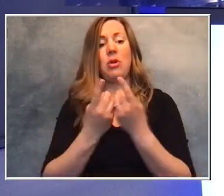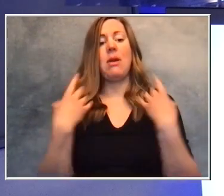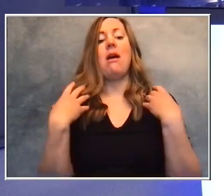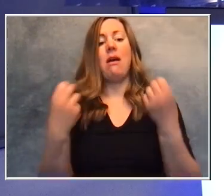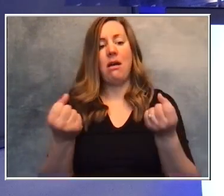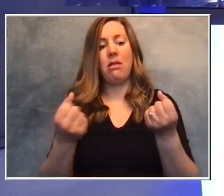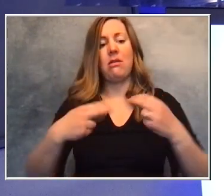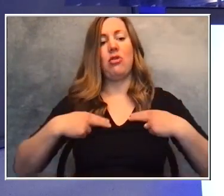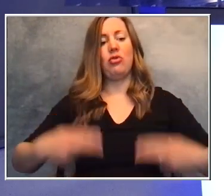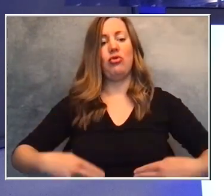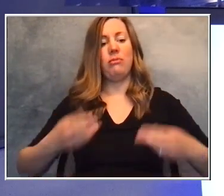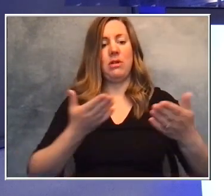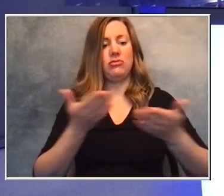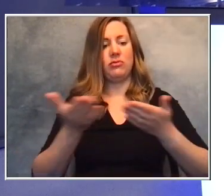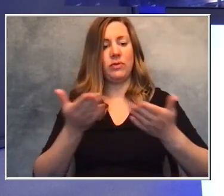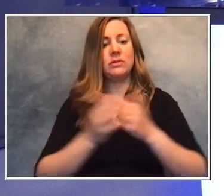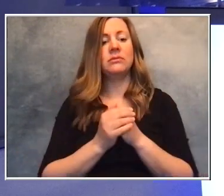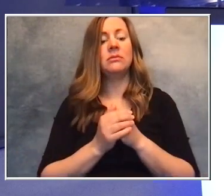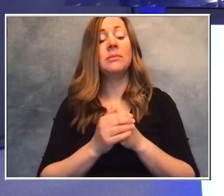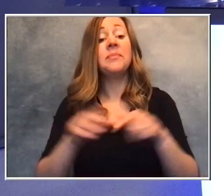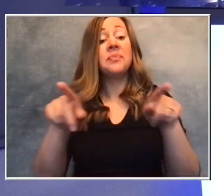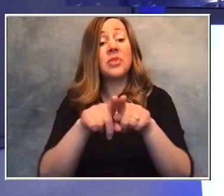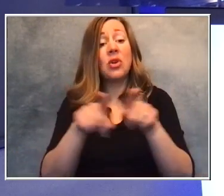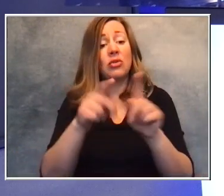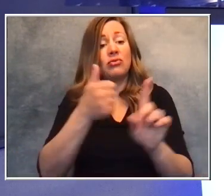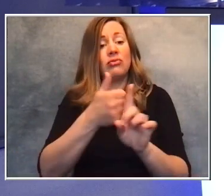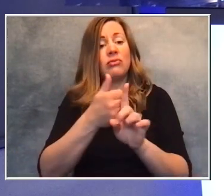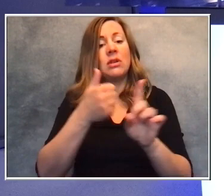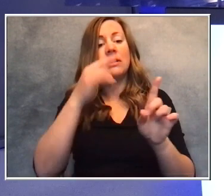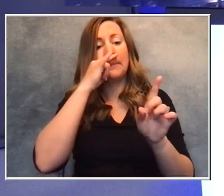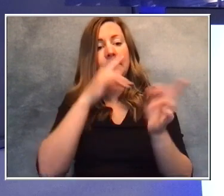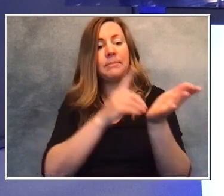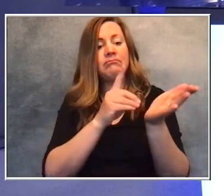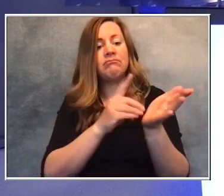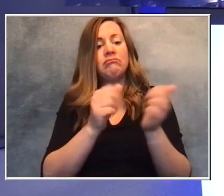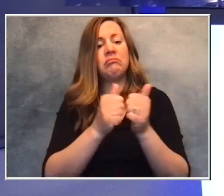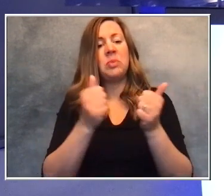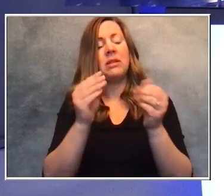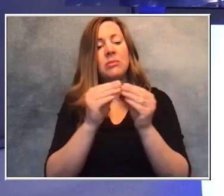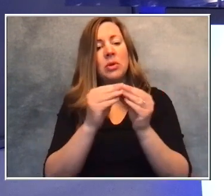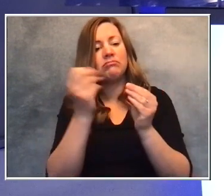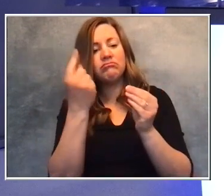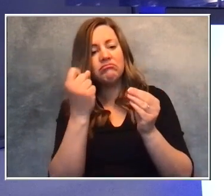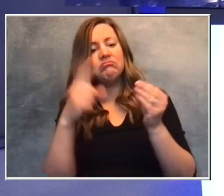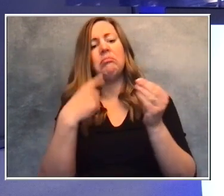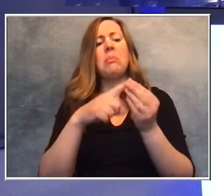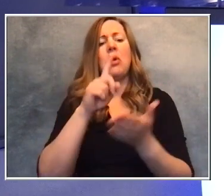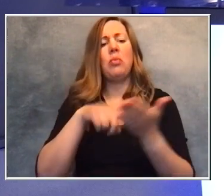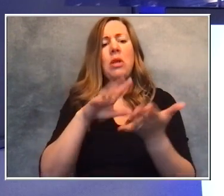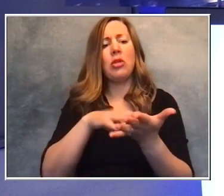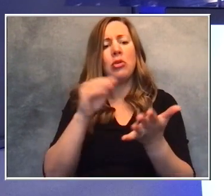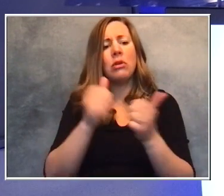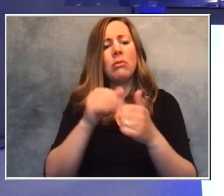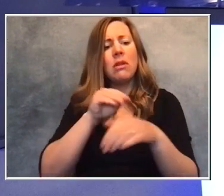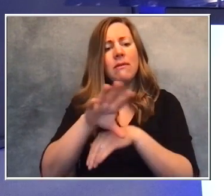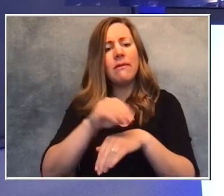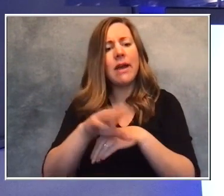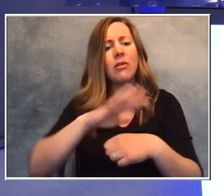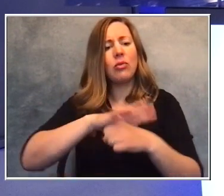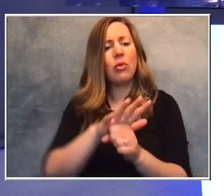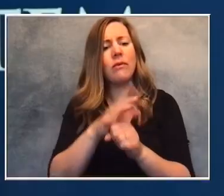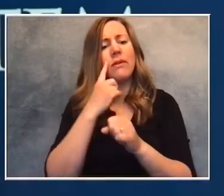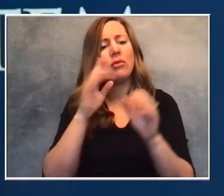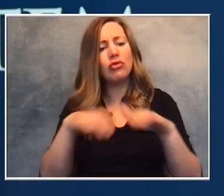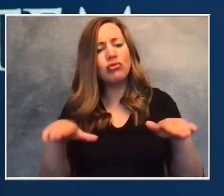Services. The Admiral is also a pediatrician with insight into what we're learning about the effects of COVID on children as well as